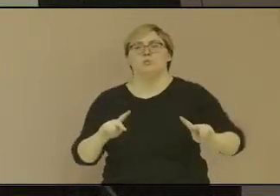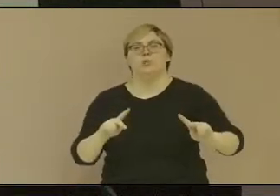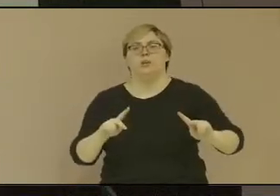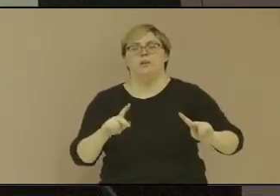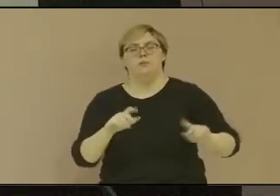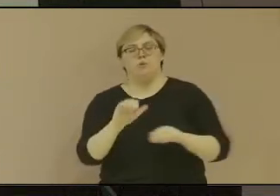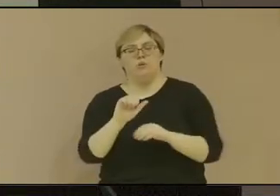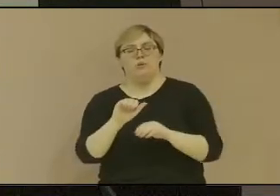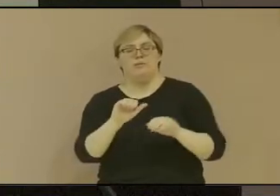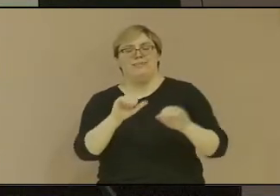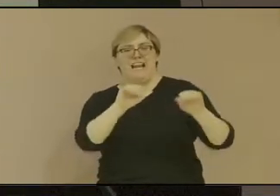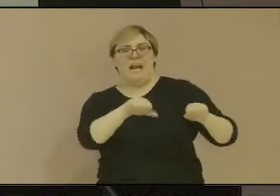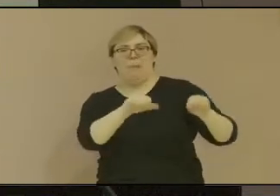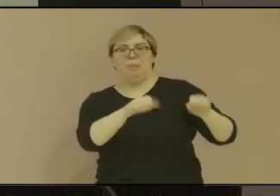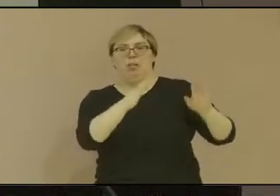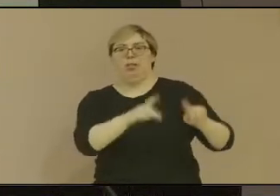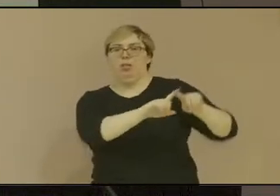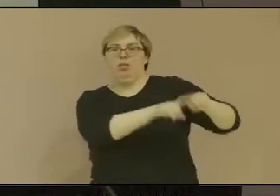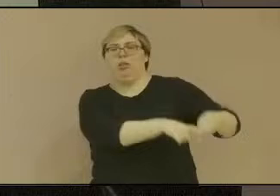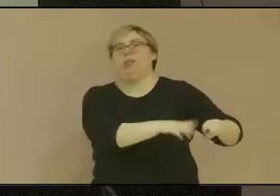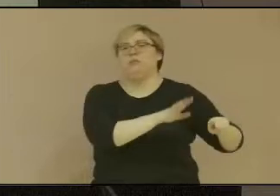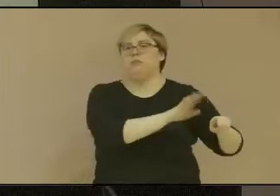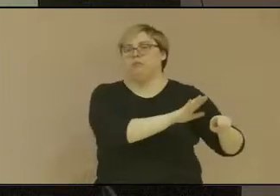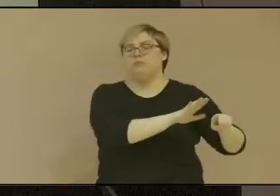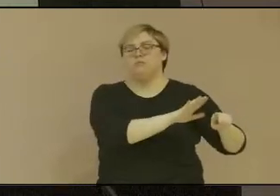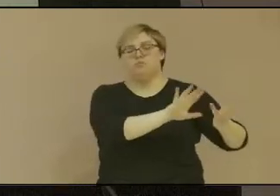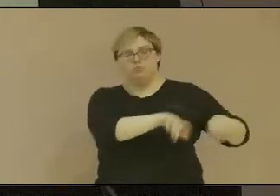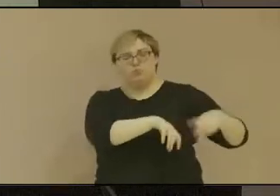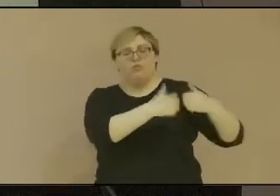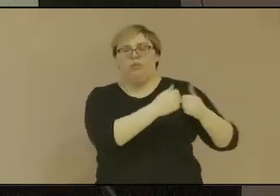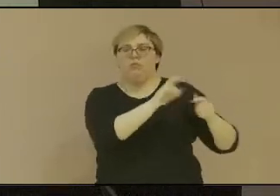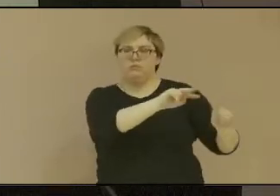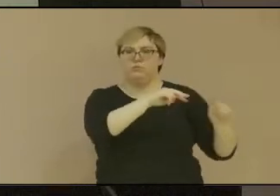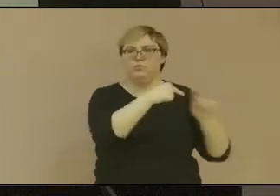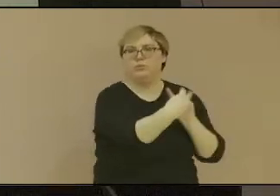our bodies, our minds, and our society.